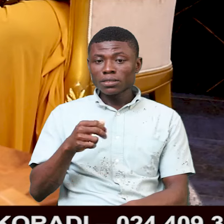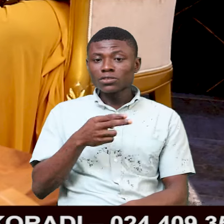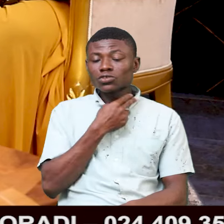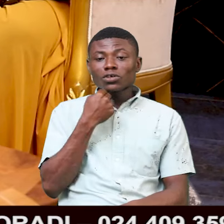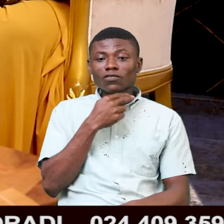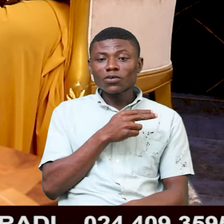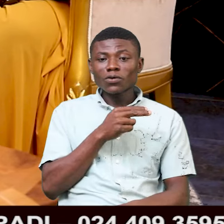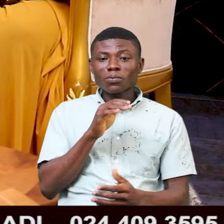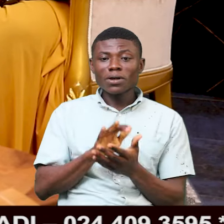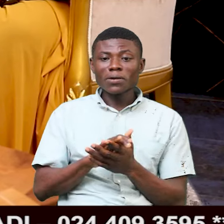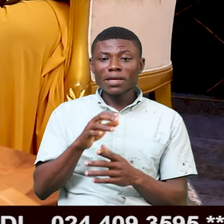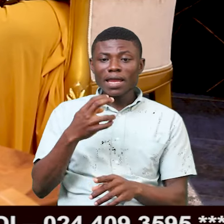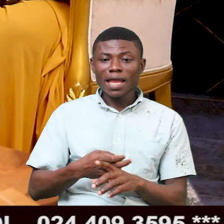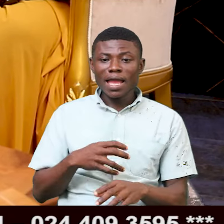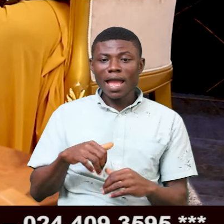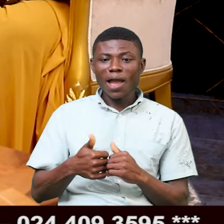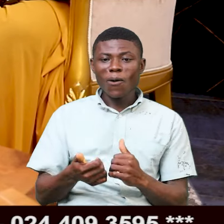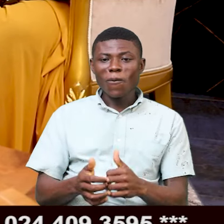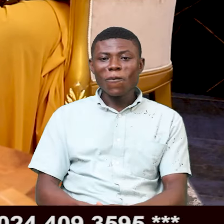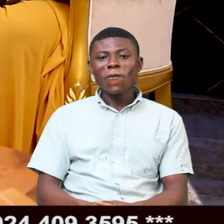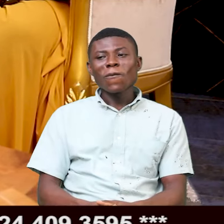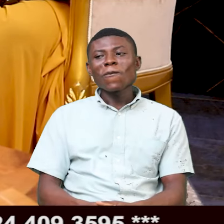of our warrior, no.